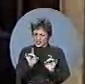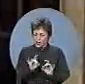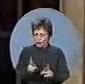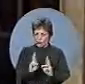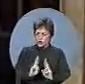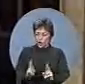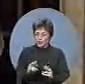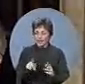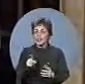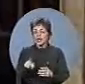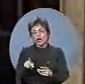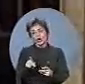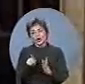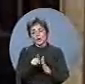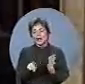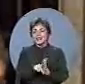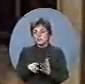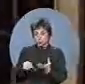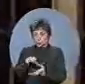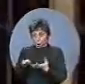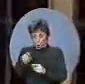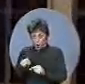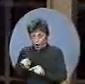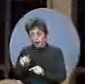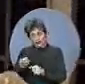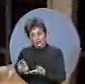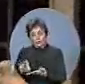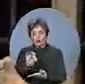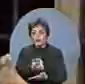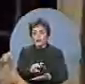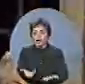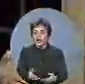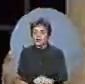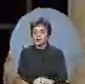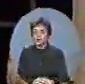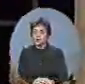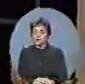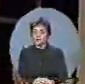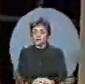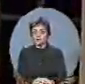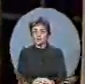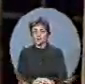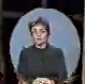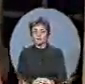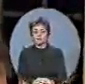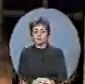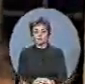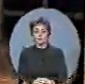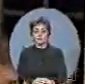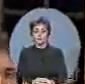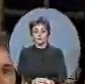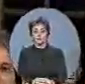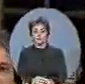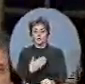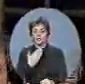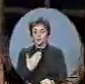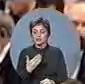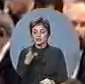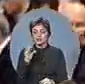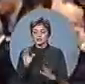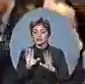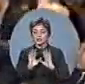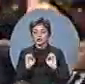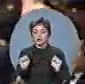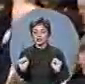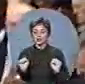to back the creation of a legal framework if they do recognize the polluter pay principle. The Honourable